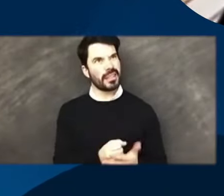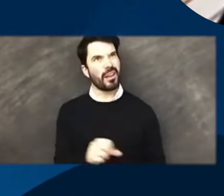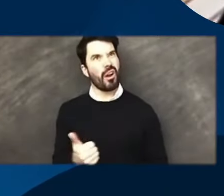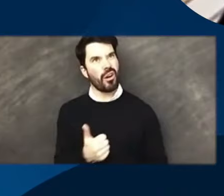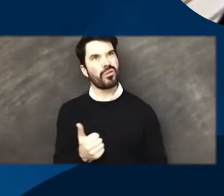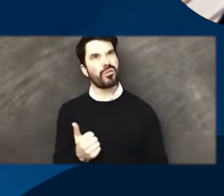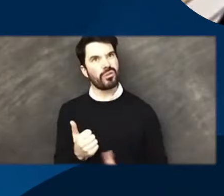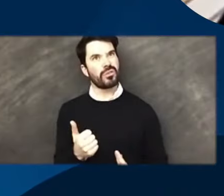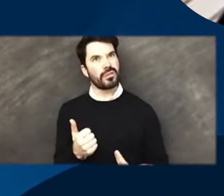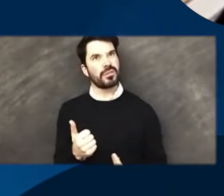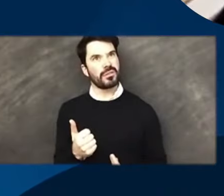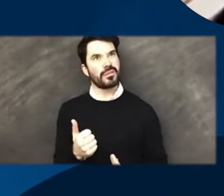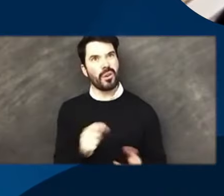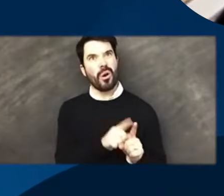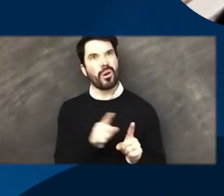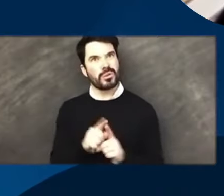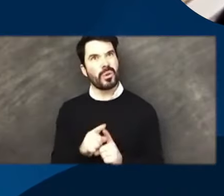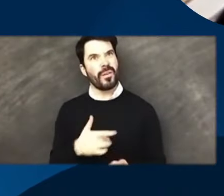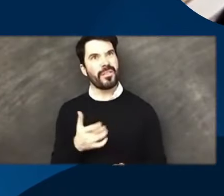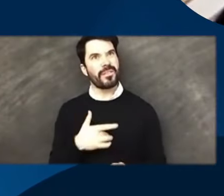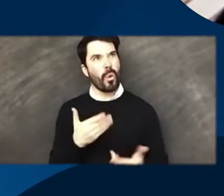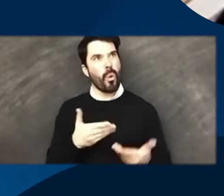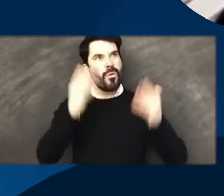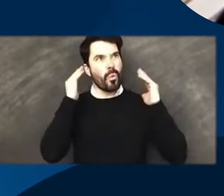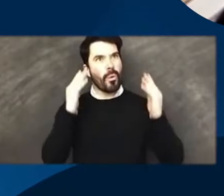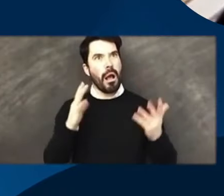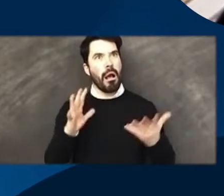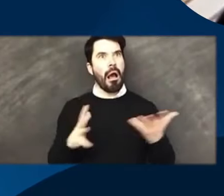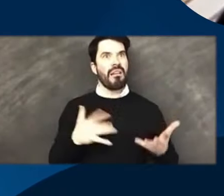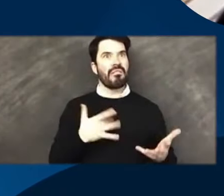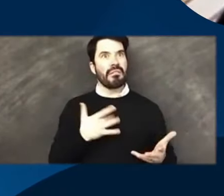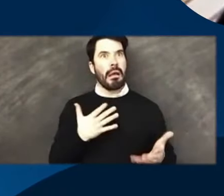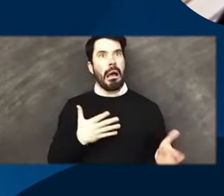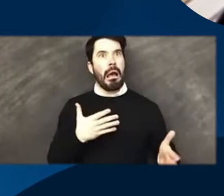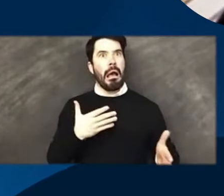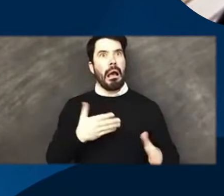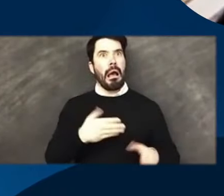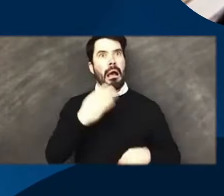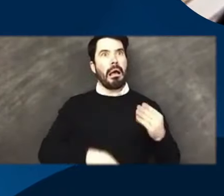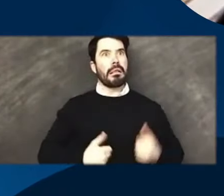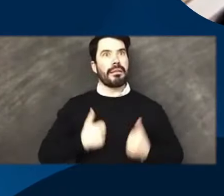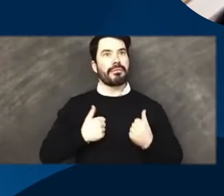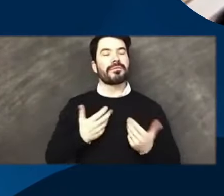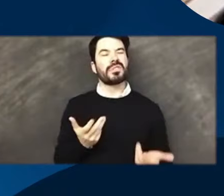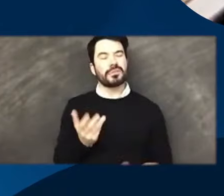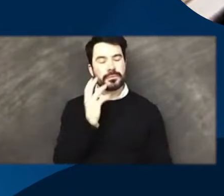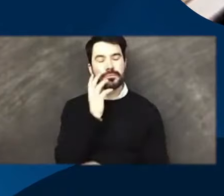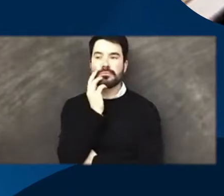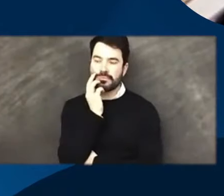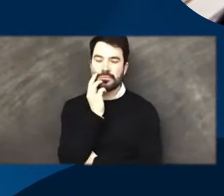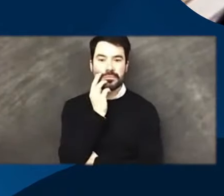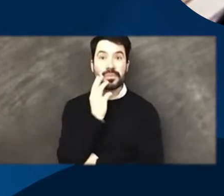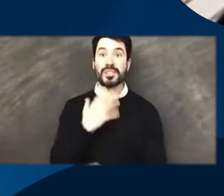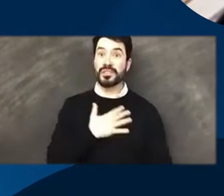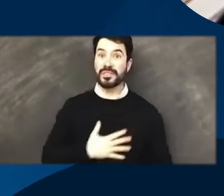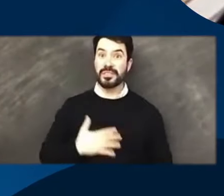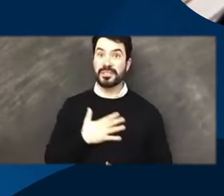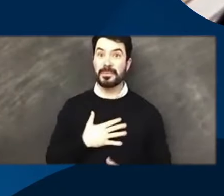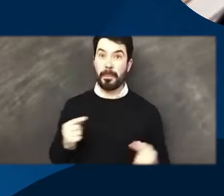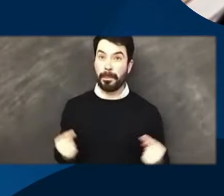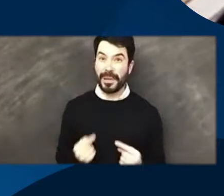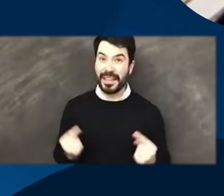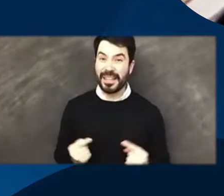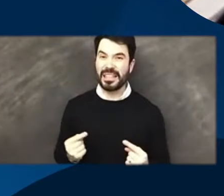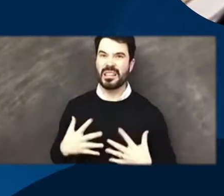them apart. There are, so chest pain, pressure, heaviness that wakes you up in the middle of